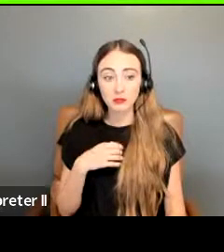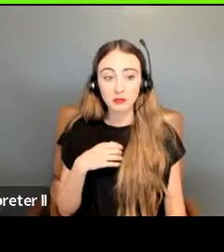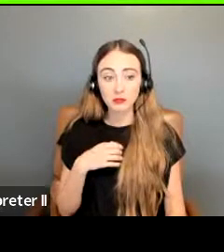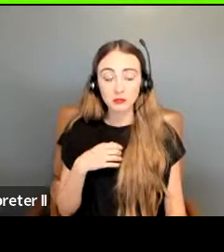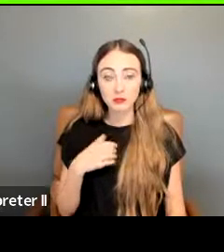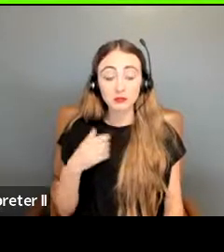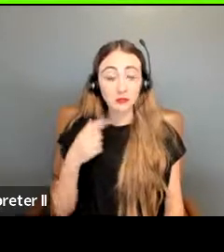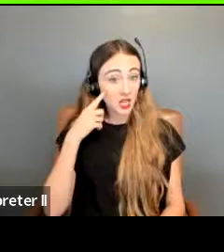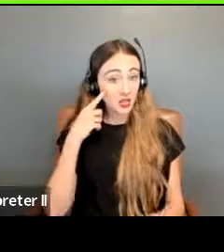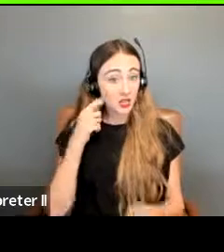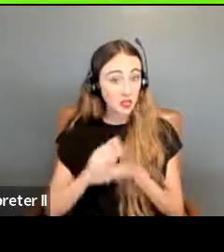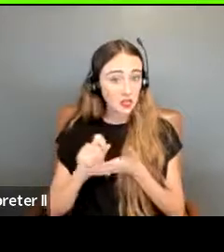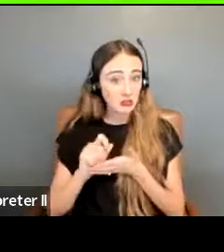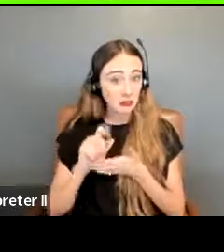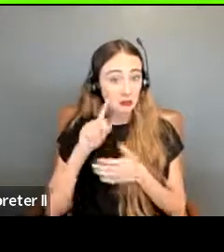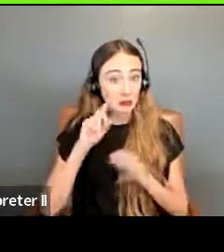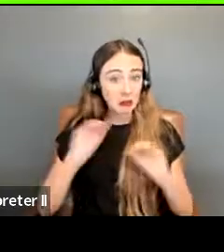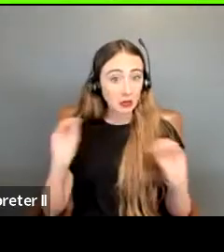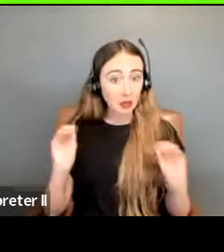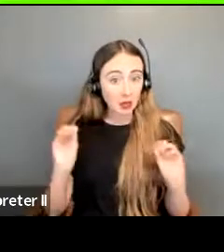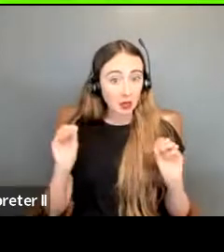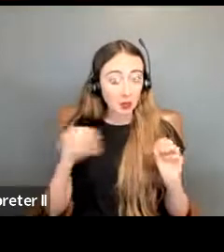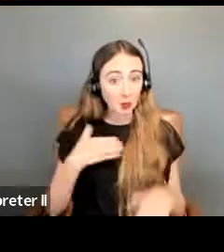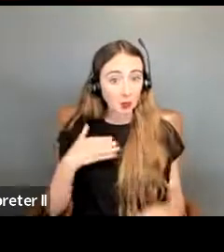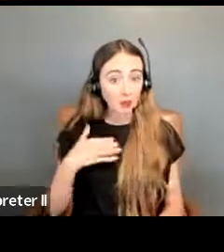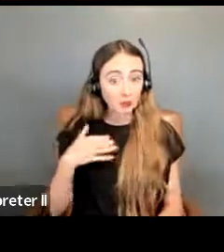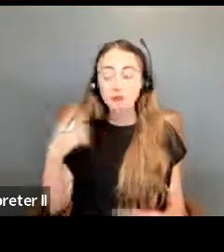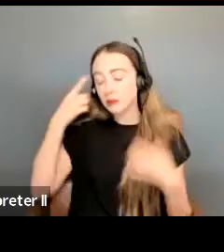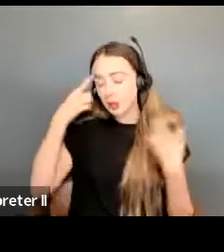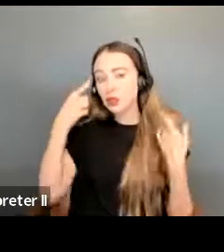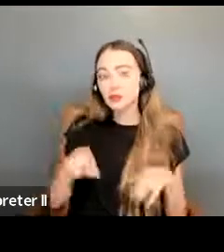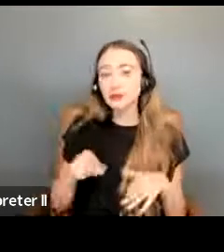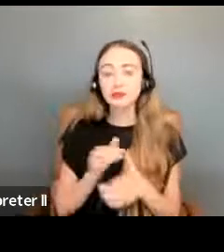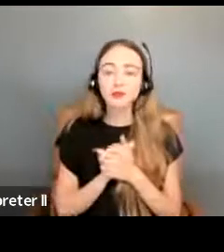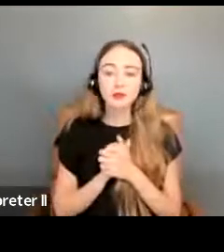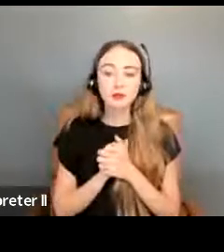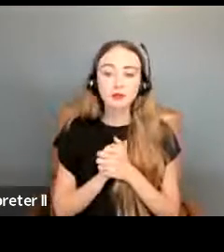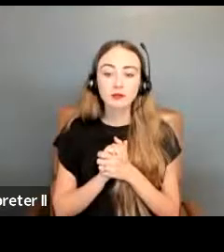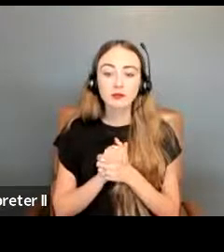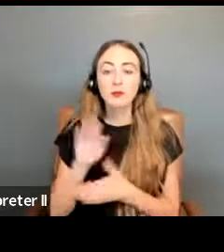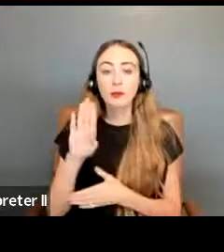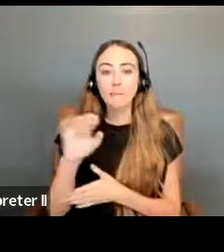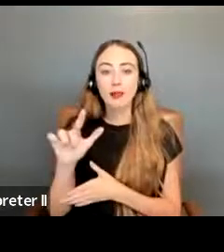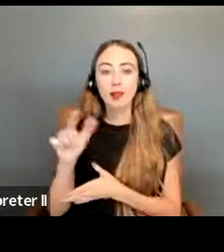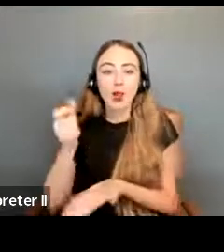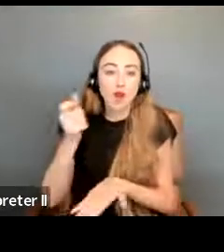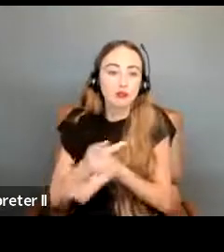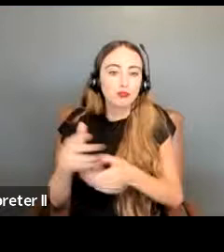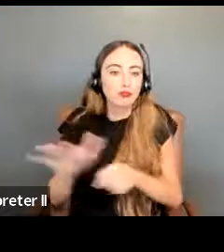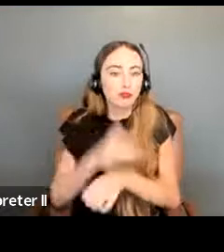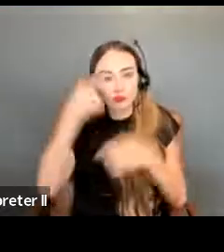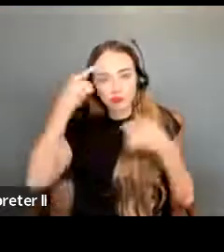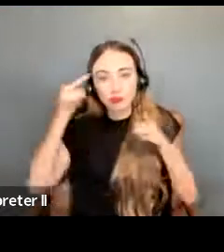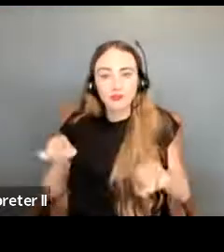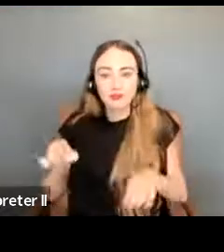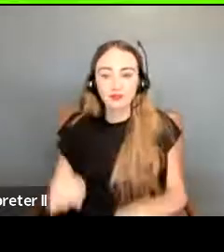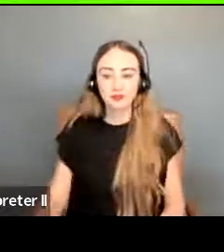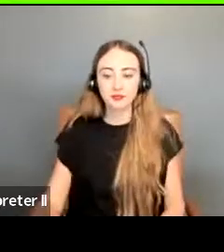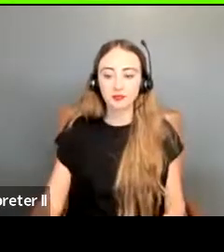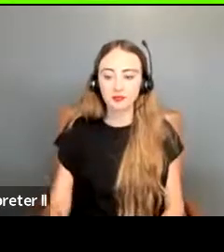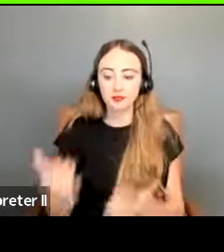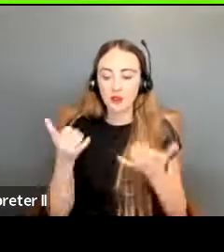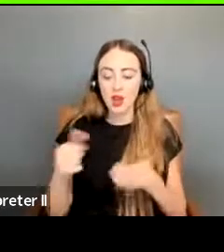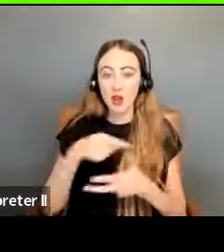Madam Secretary, I don't see or hear any no votes. Do you agree? Agreed, Mr. Chairman. Bills approved unanimously. We have